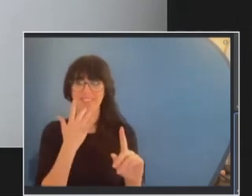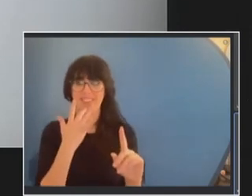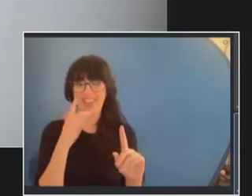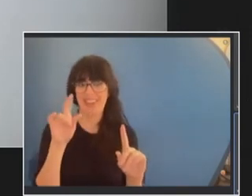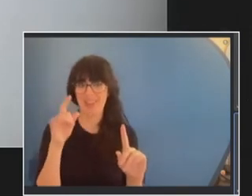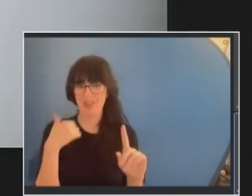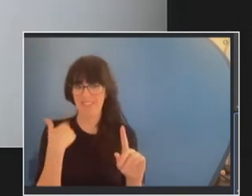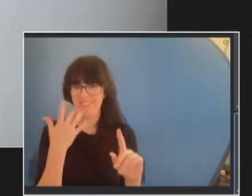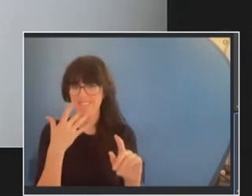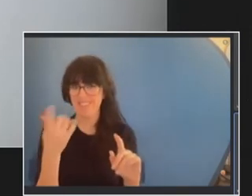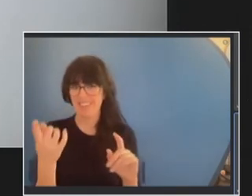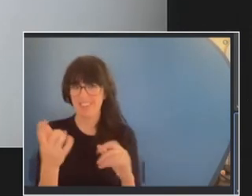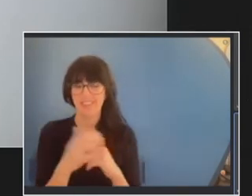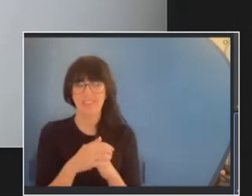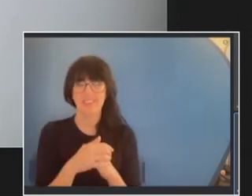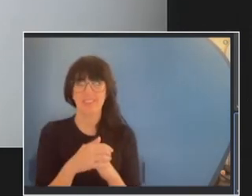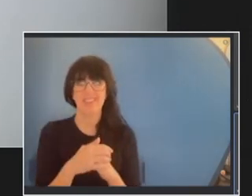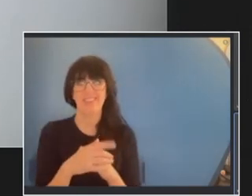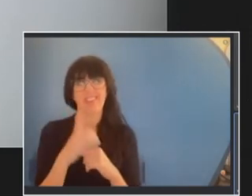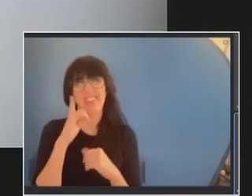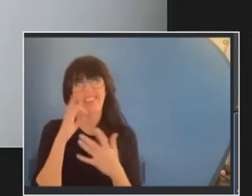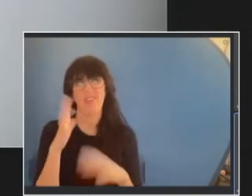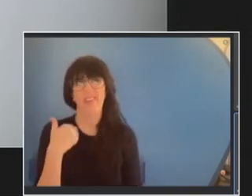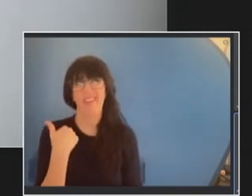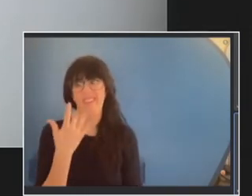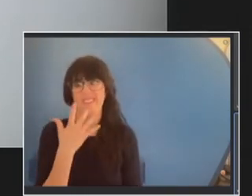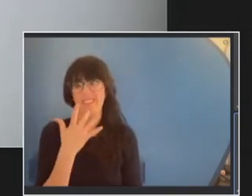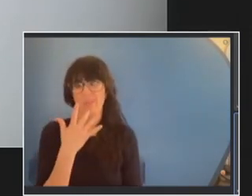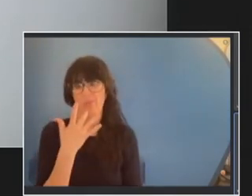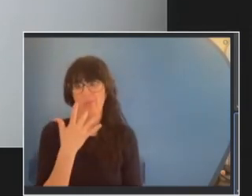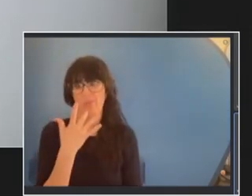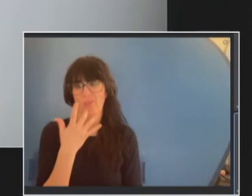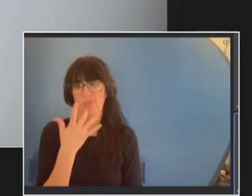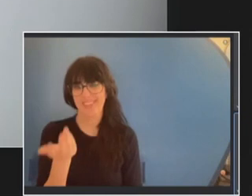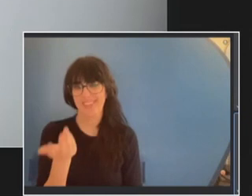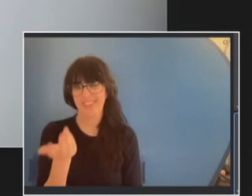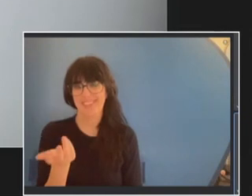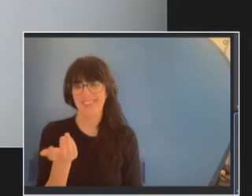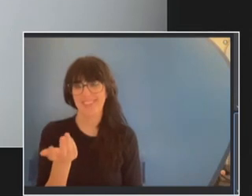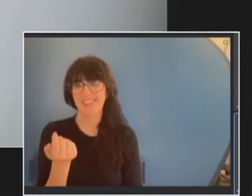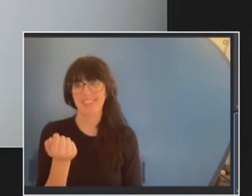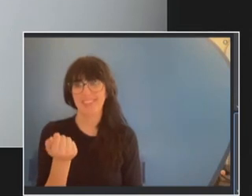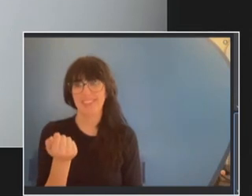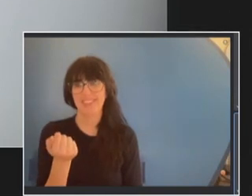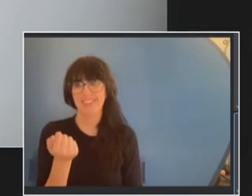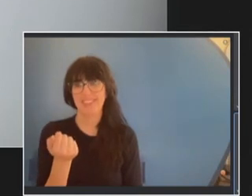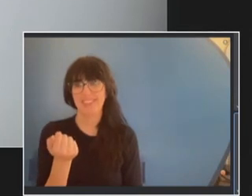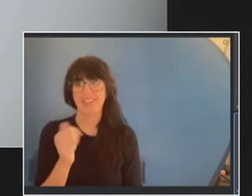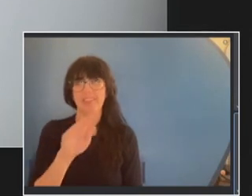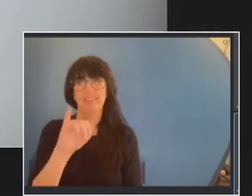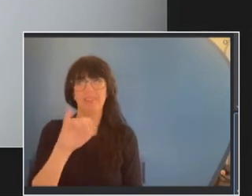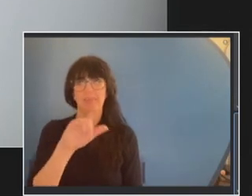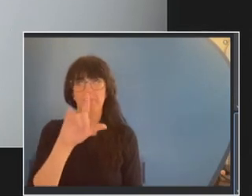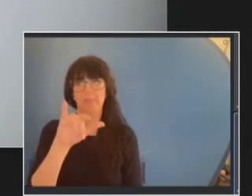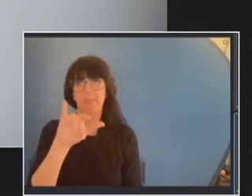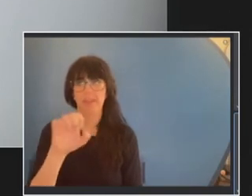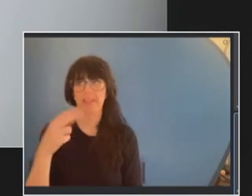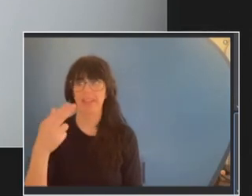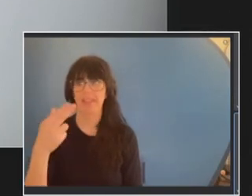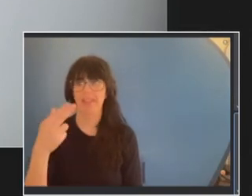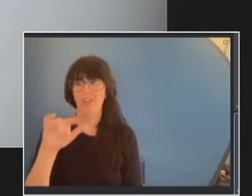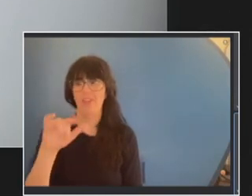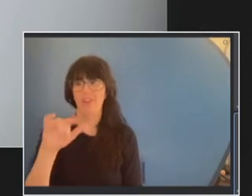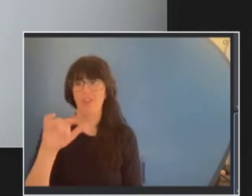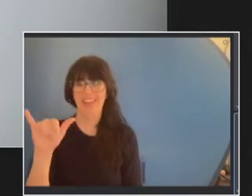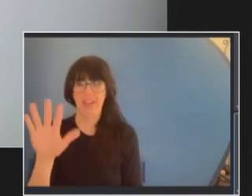Well, I probably already had a favorite before I embarked on this career, and that would be Billie Holiday, because she's my muse. And